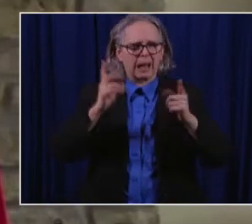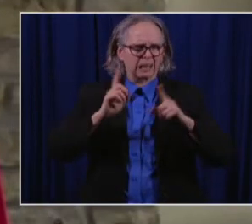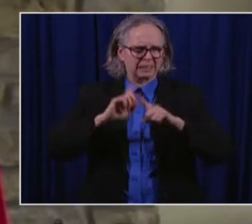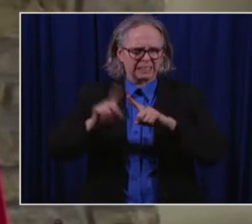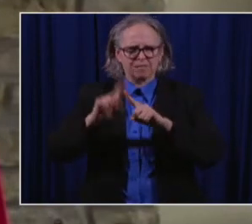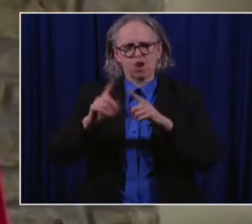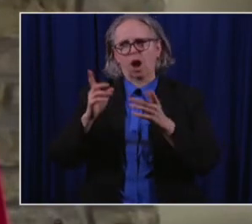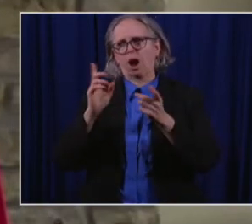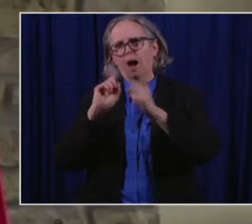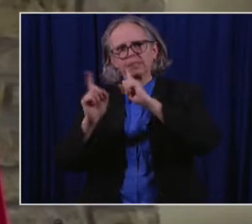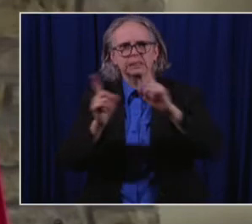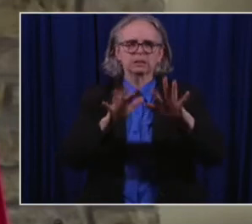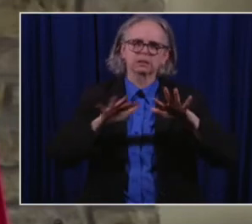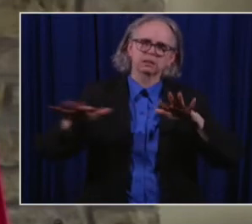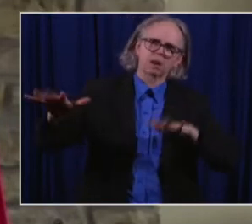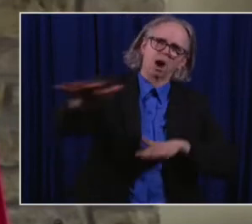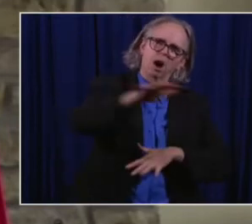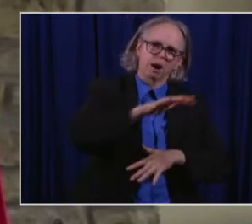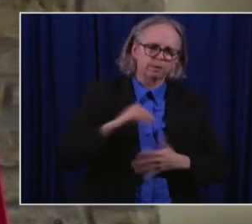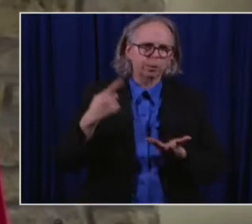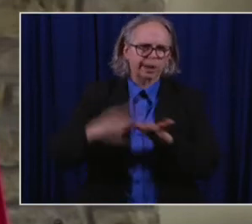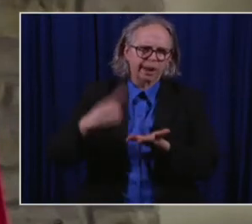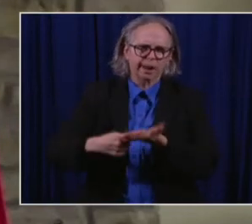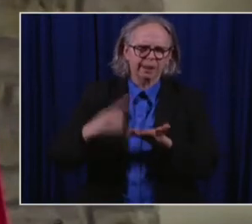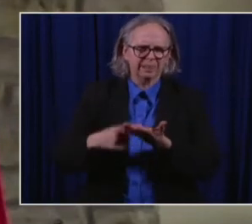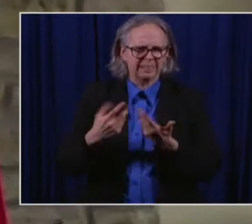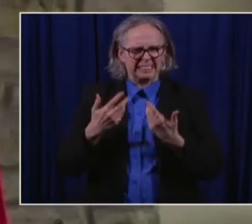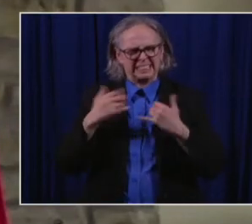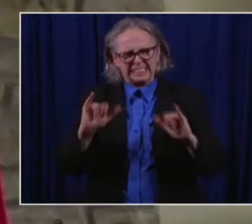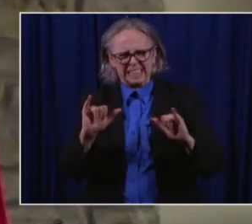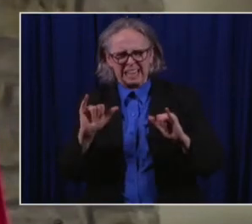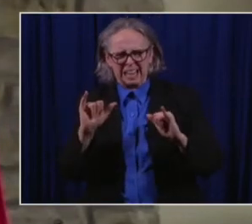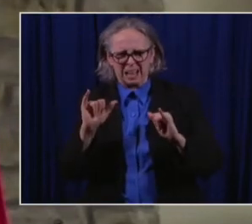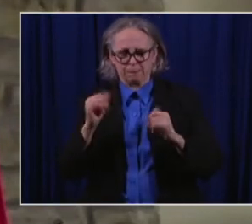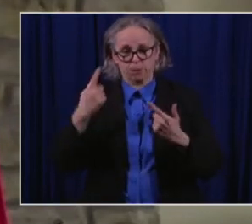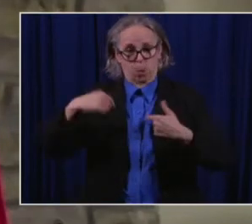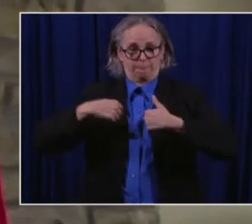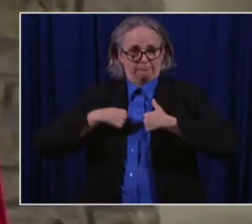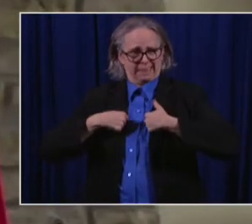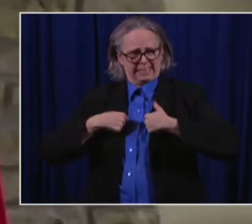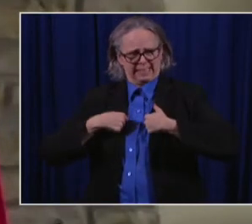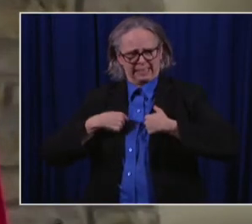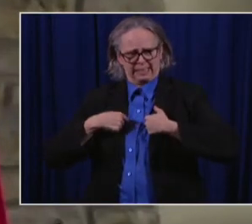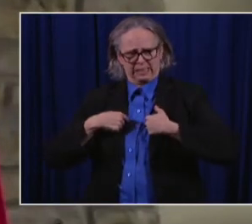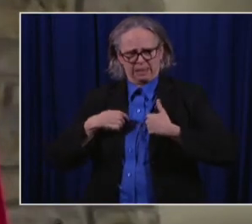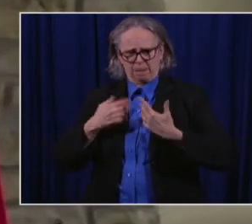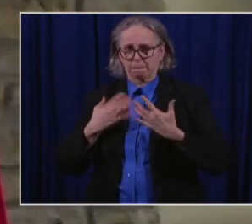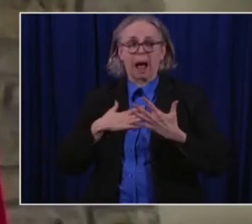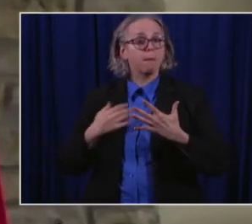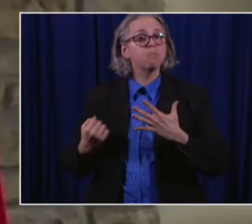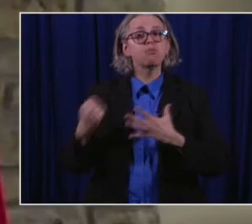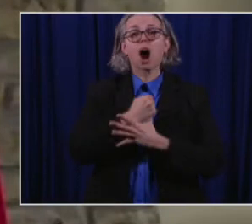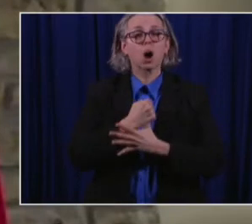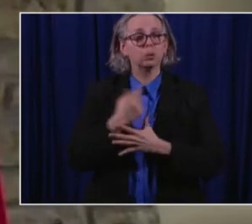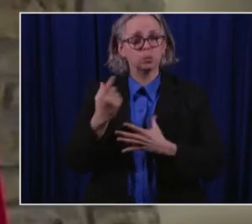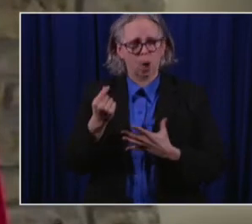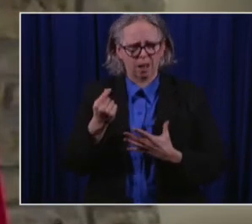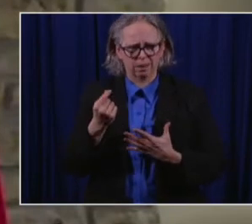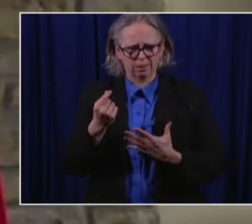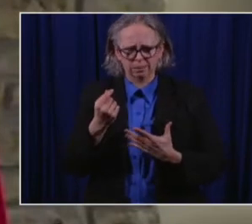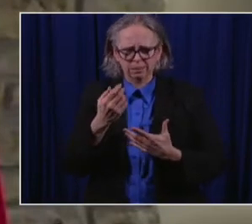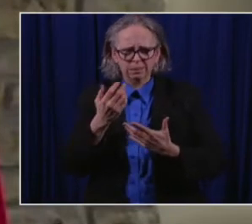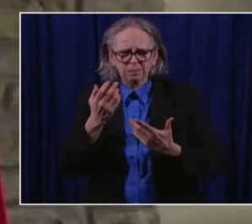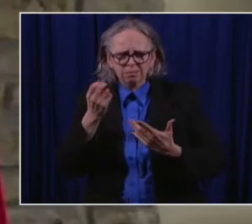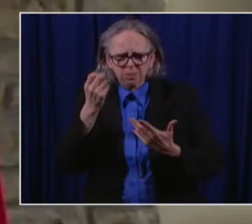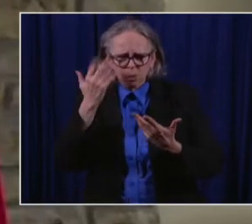This is certainly still on my high list of items, and we're going to continue to talk about a lot of different